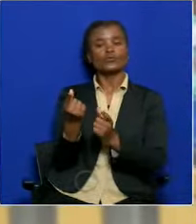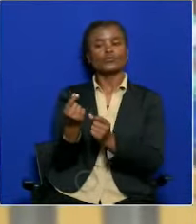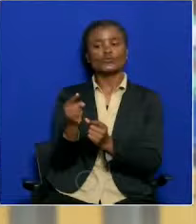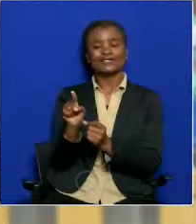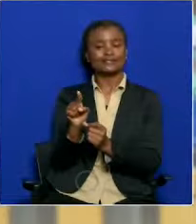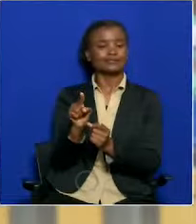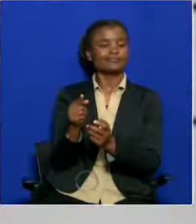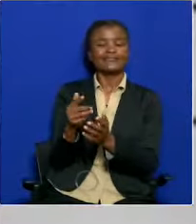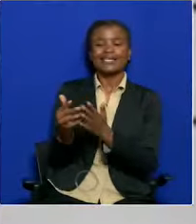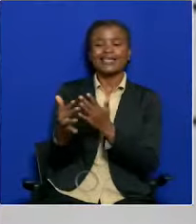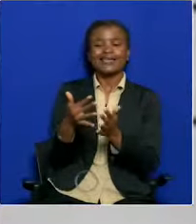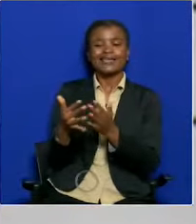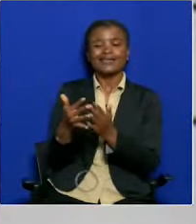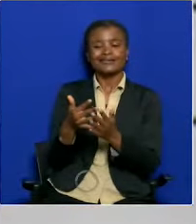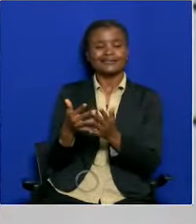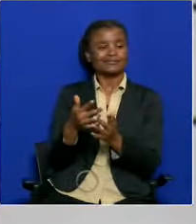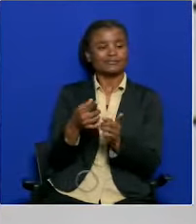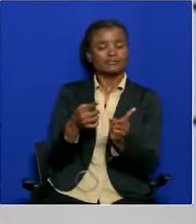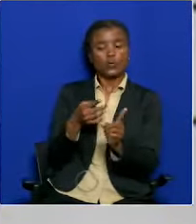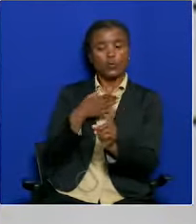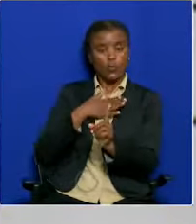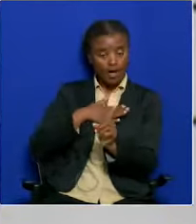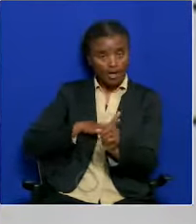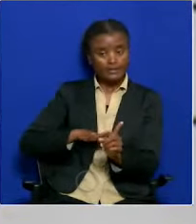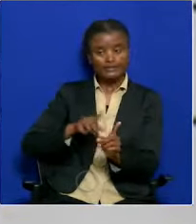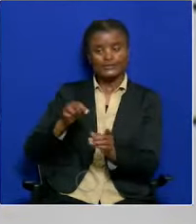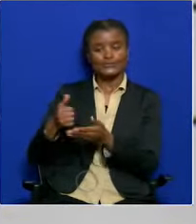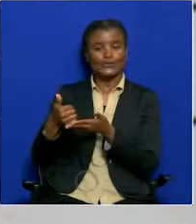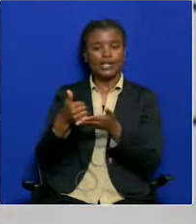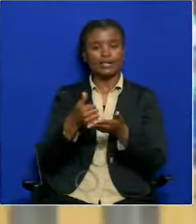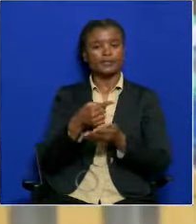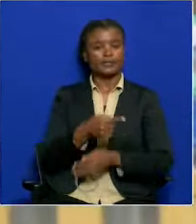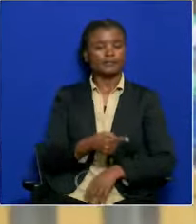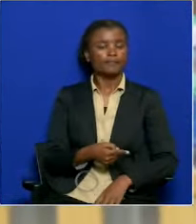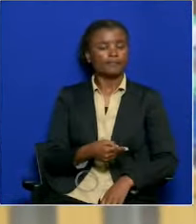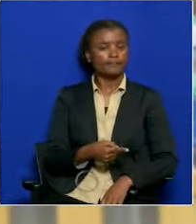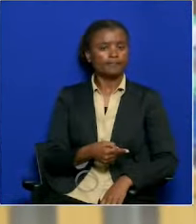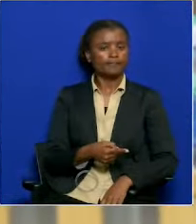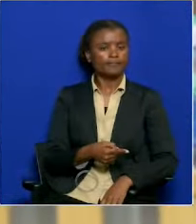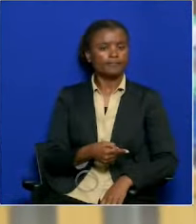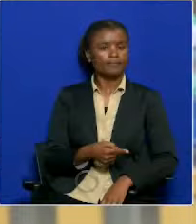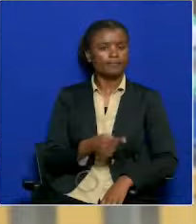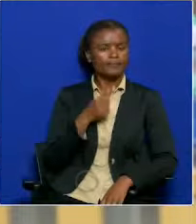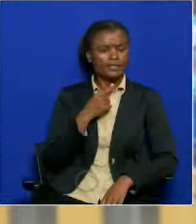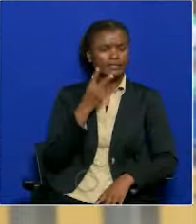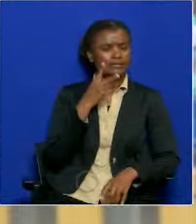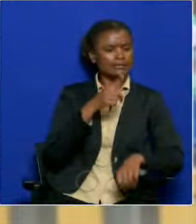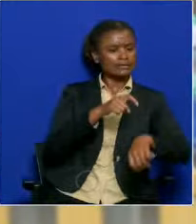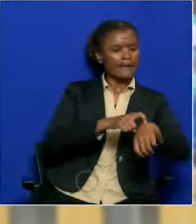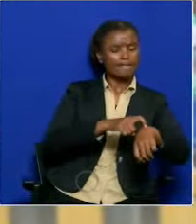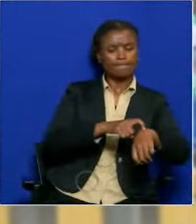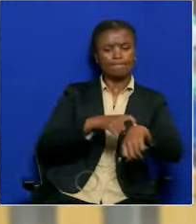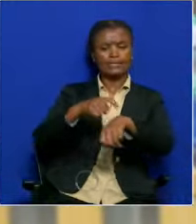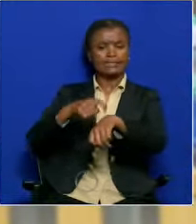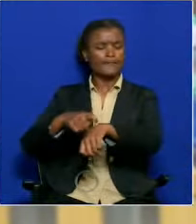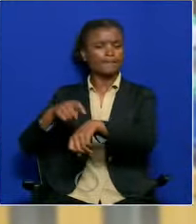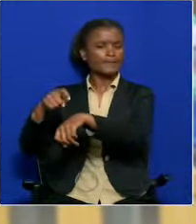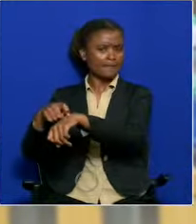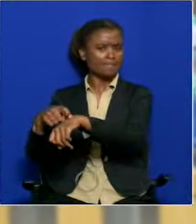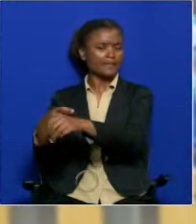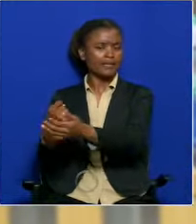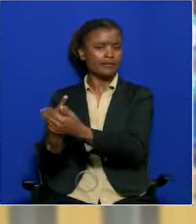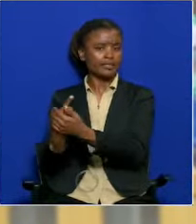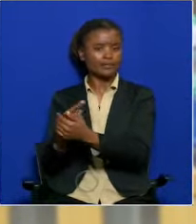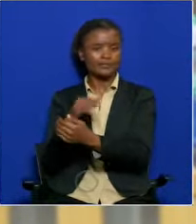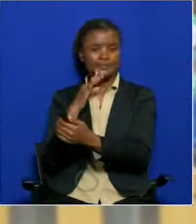him in things, that the proximity of the payments, there's no distance in terms of time. The